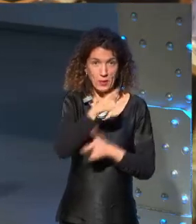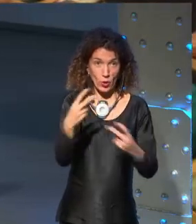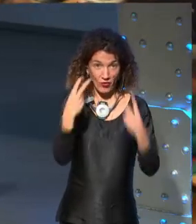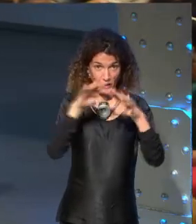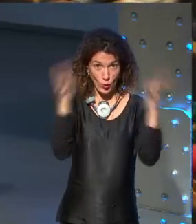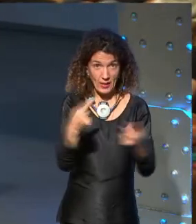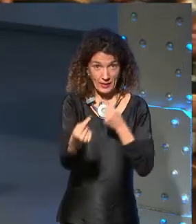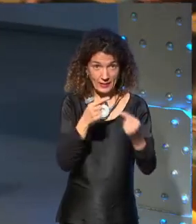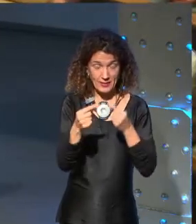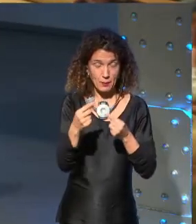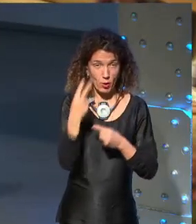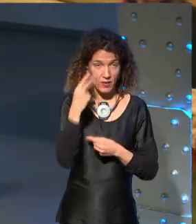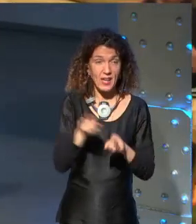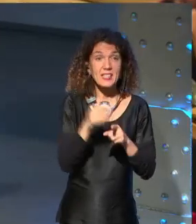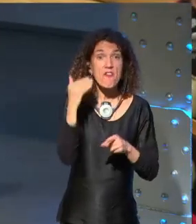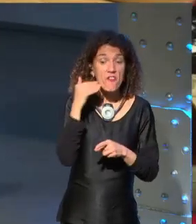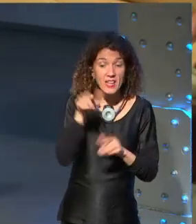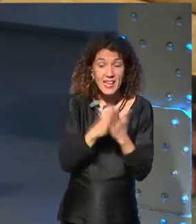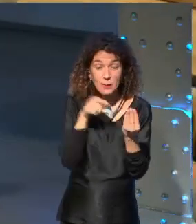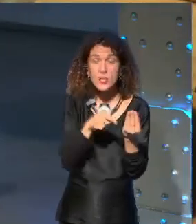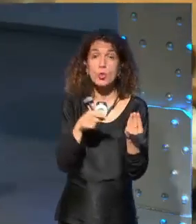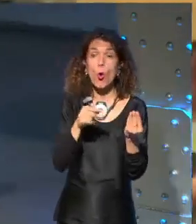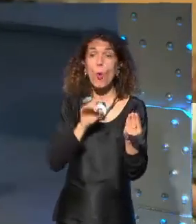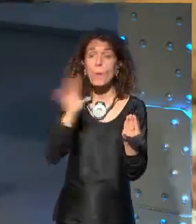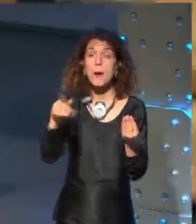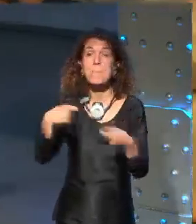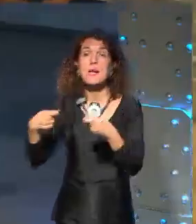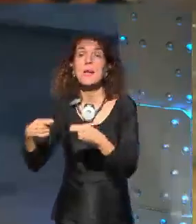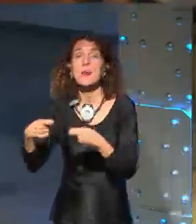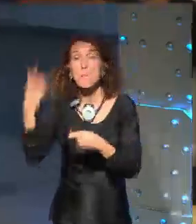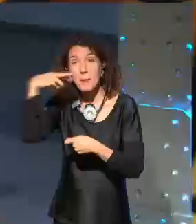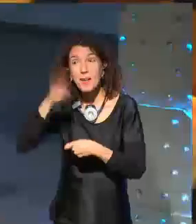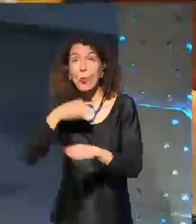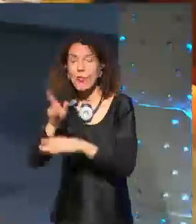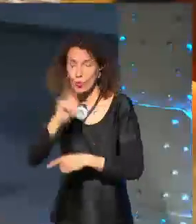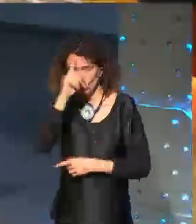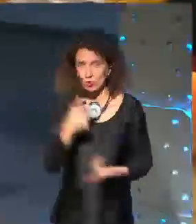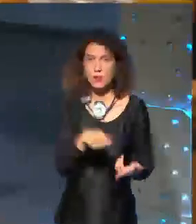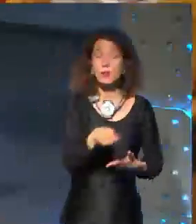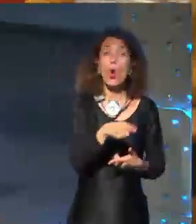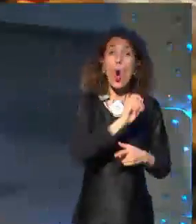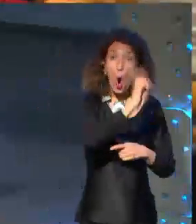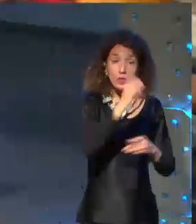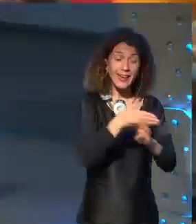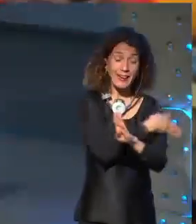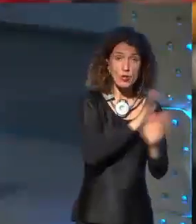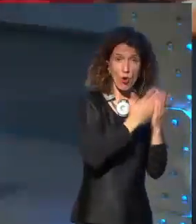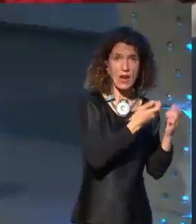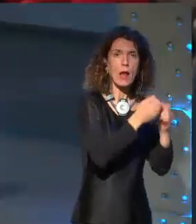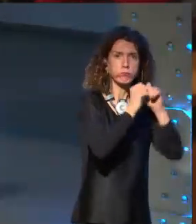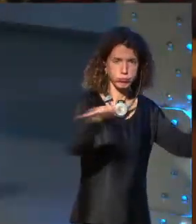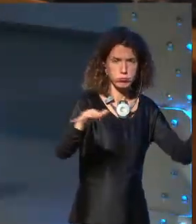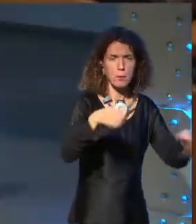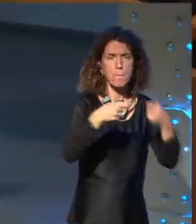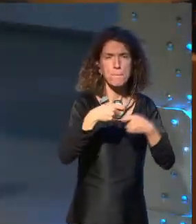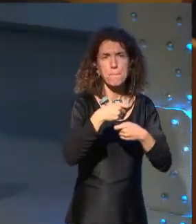Okay, so the people watching on the streaming, I still don't know the date when we get to Mexico, but the other novels are already